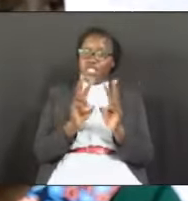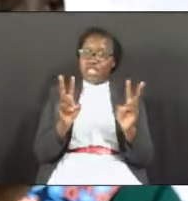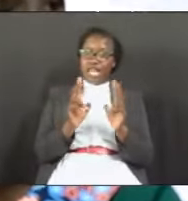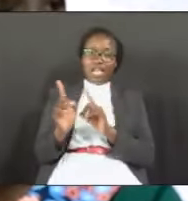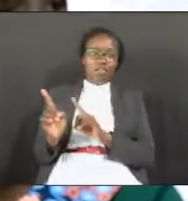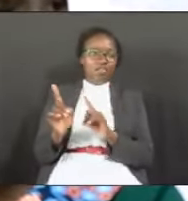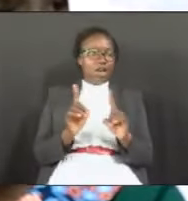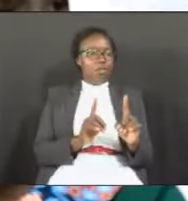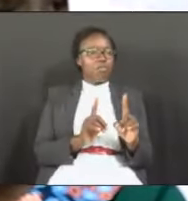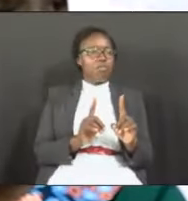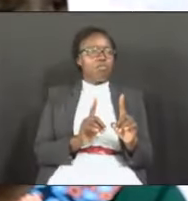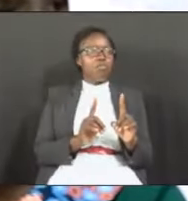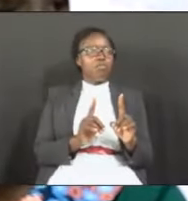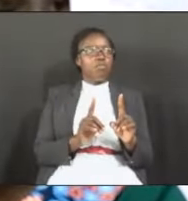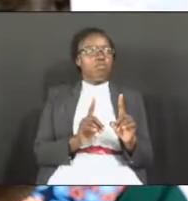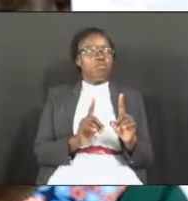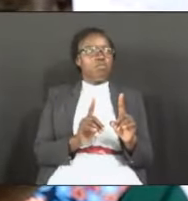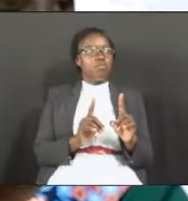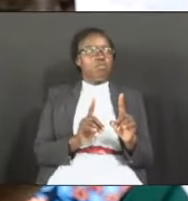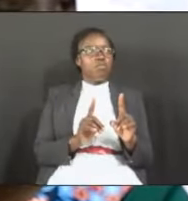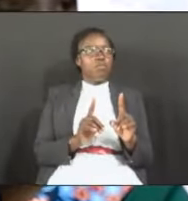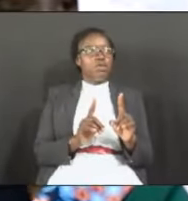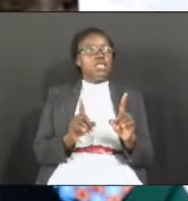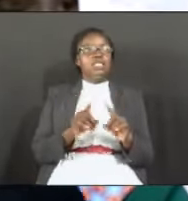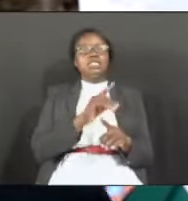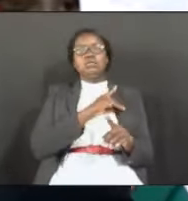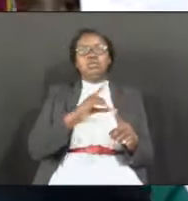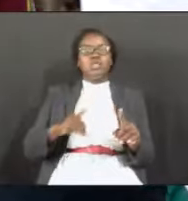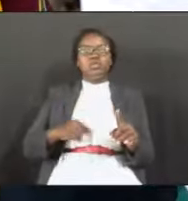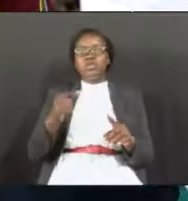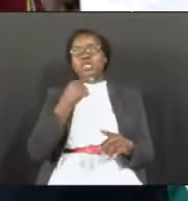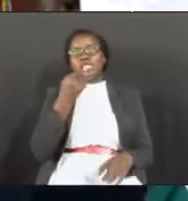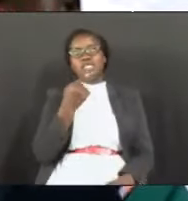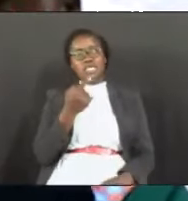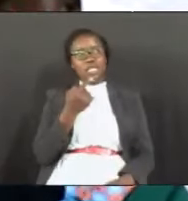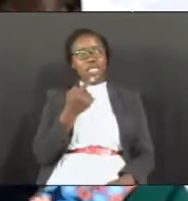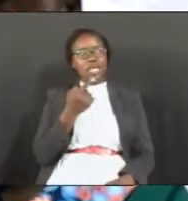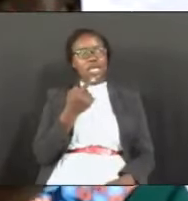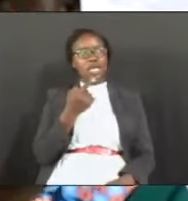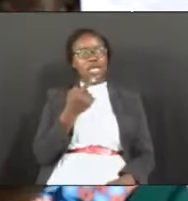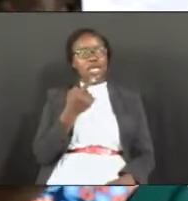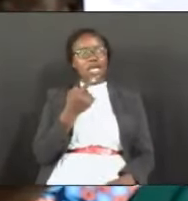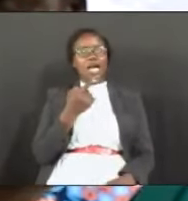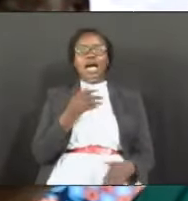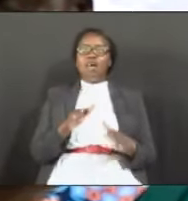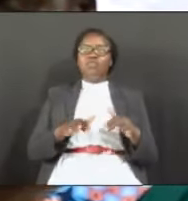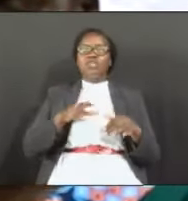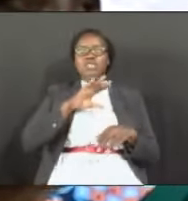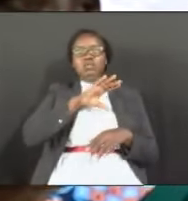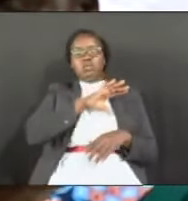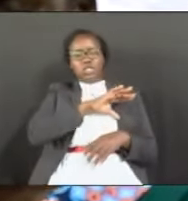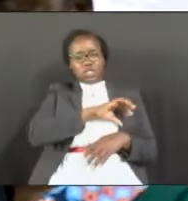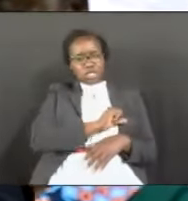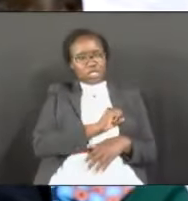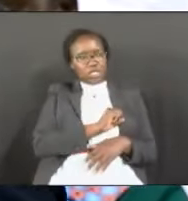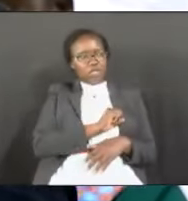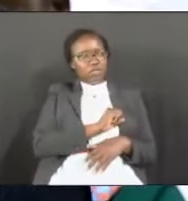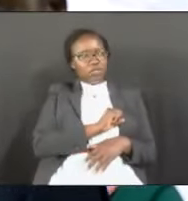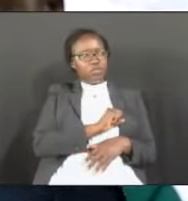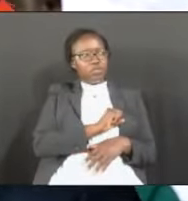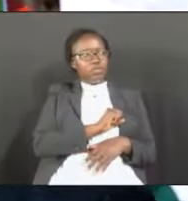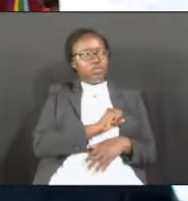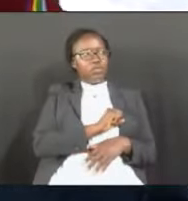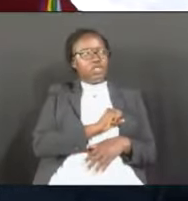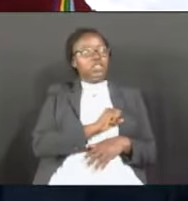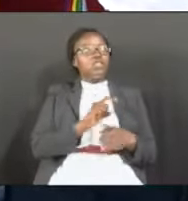come." Like David, we can say, "I waited patiently to the